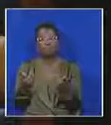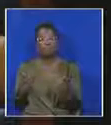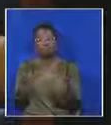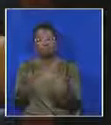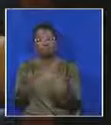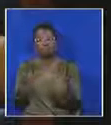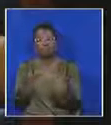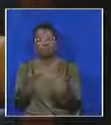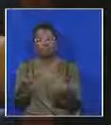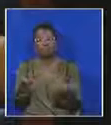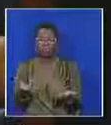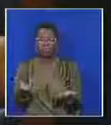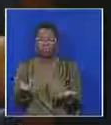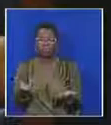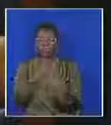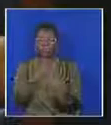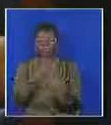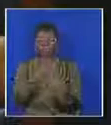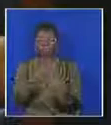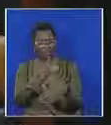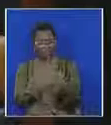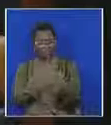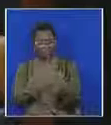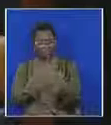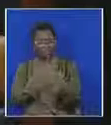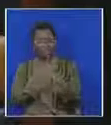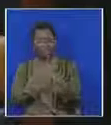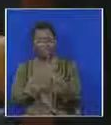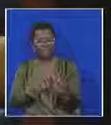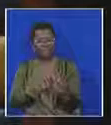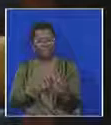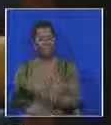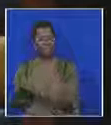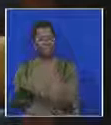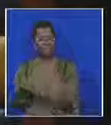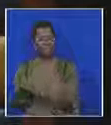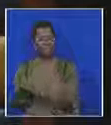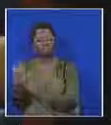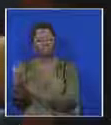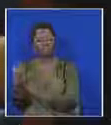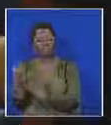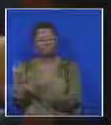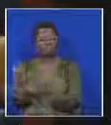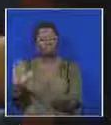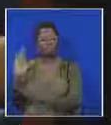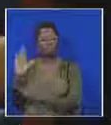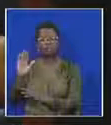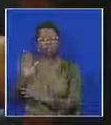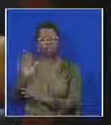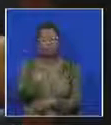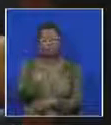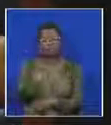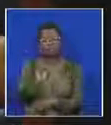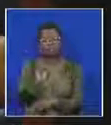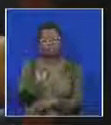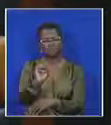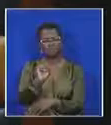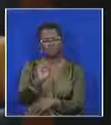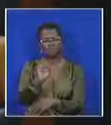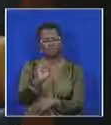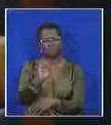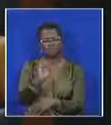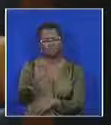is. Order, Honorable Deputy President, there's a point of order, yes. Honorable Steenhuisen. Honorable Ollis,